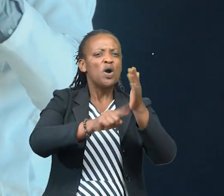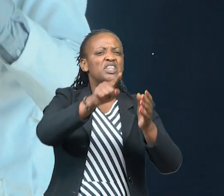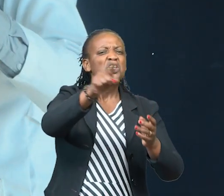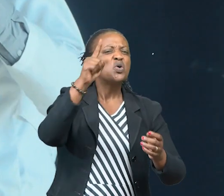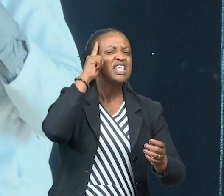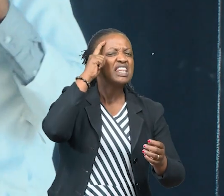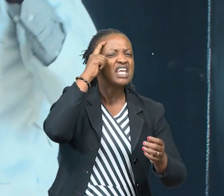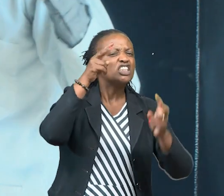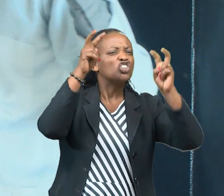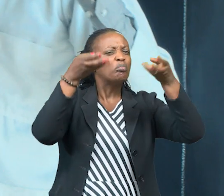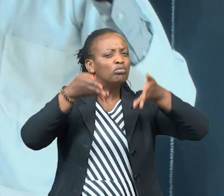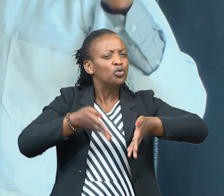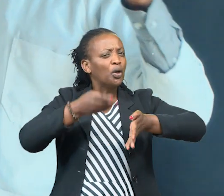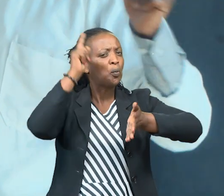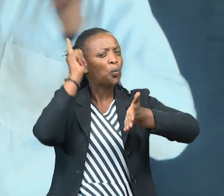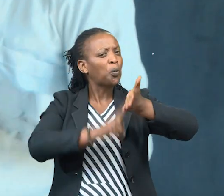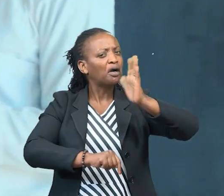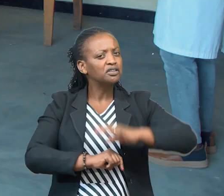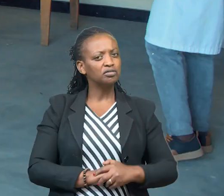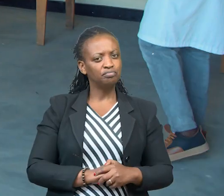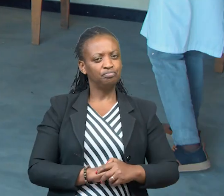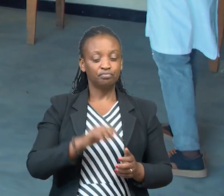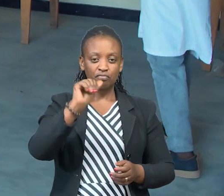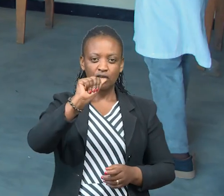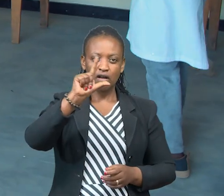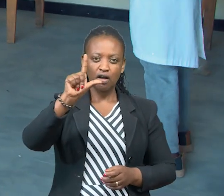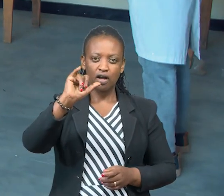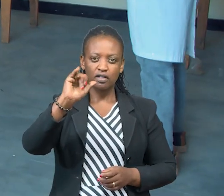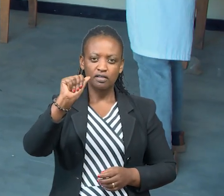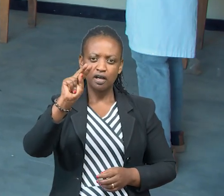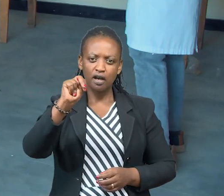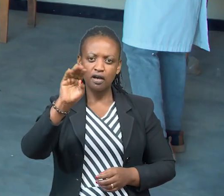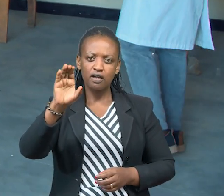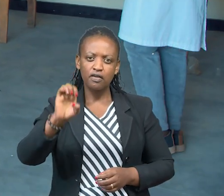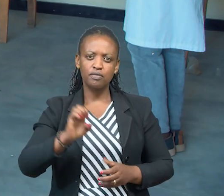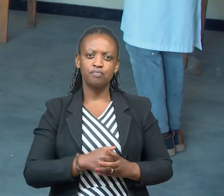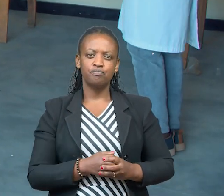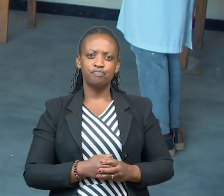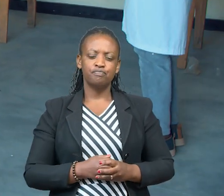Flowers. What do you think is the lesson of today? Alliance?